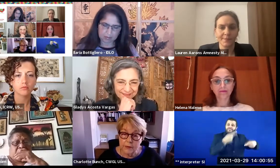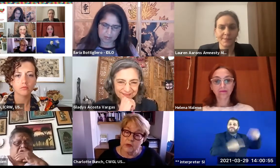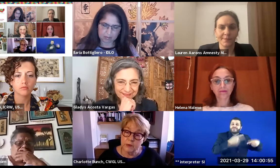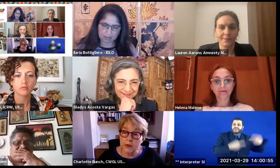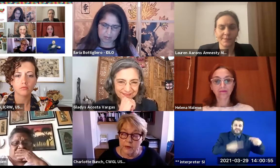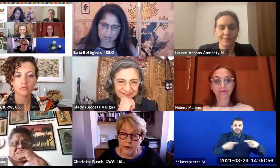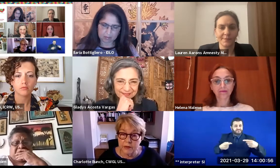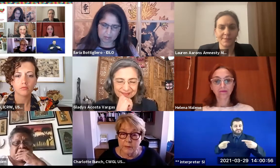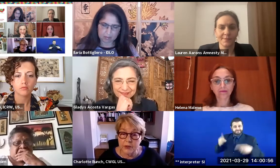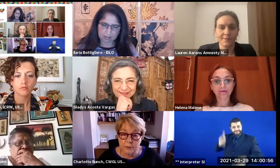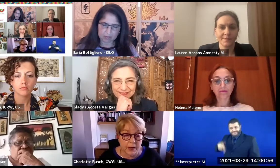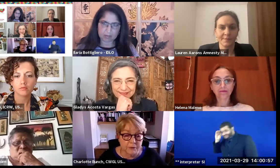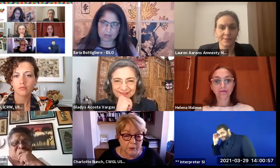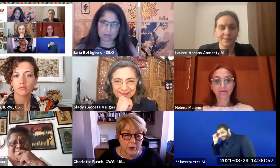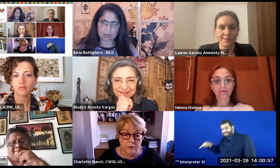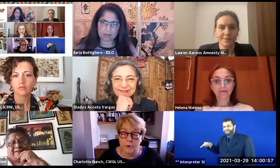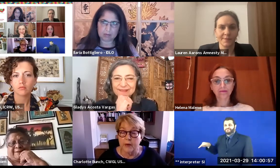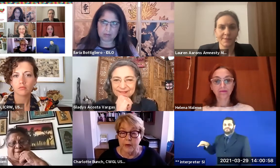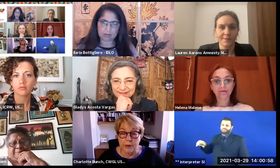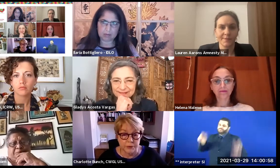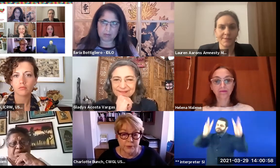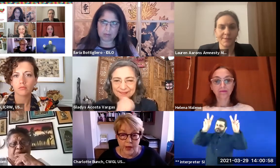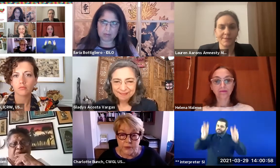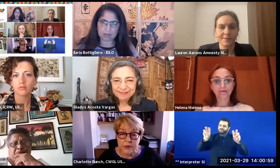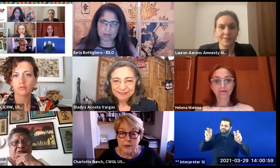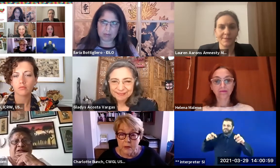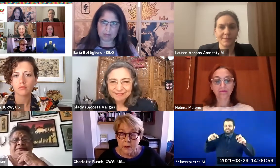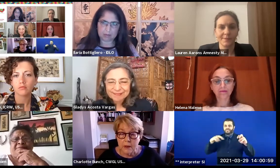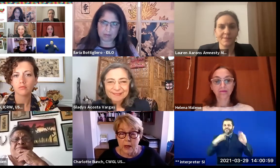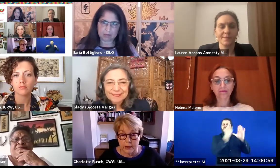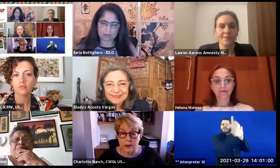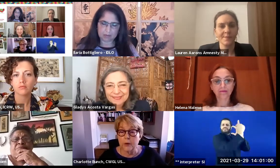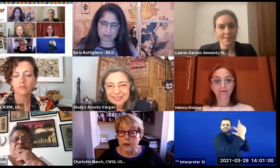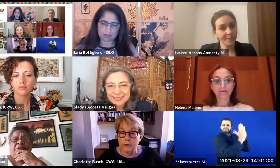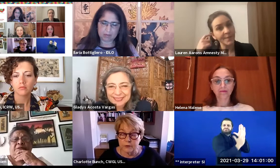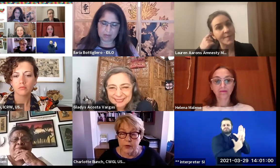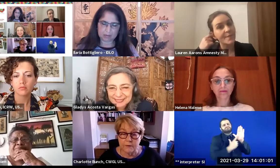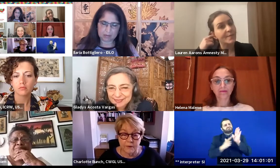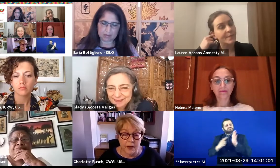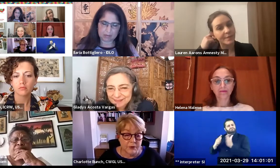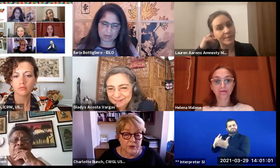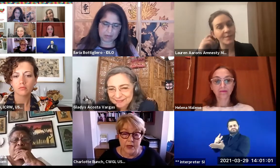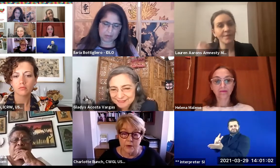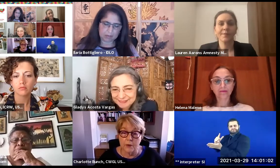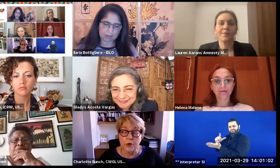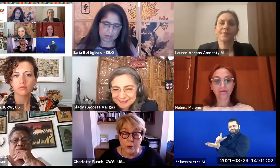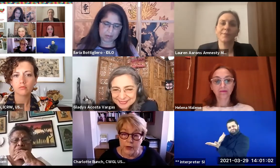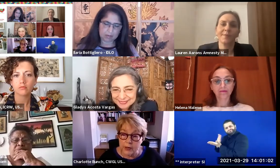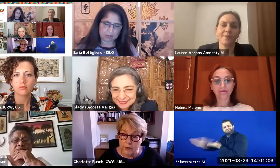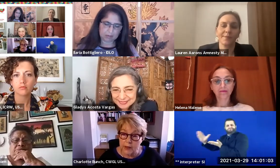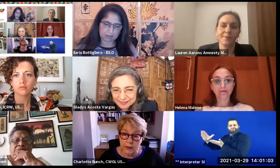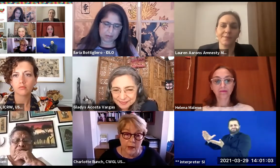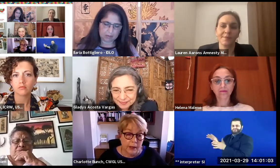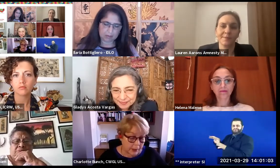laws, that was one of the things the Beijing platform called for by the year 2000. And here we are 25 years later, and we're